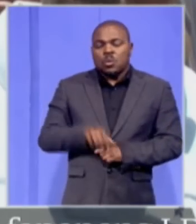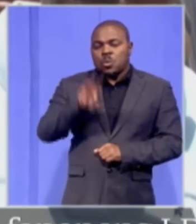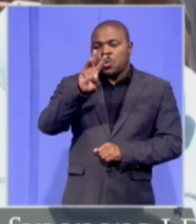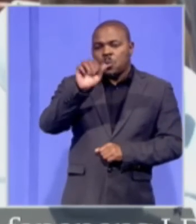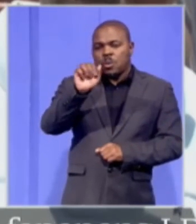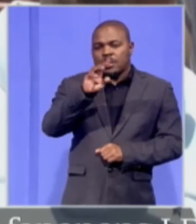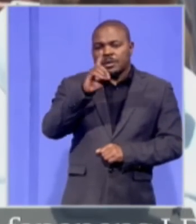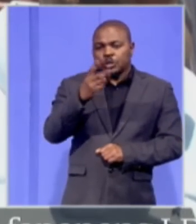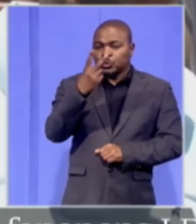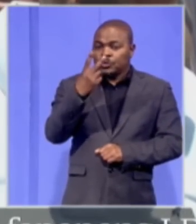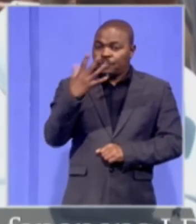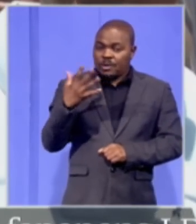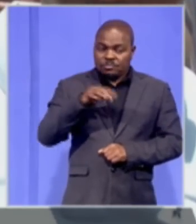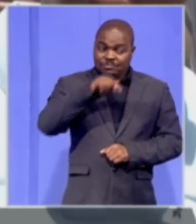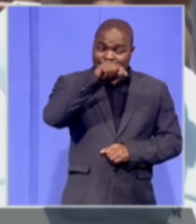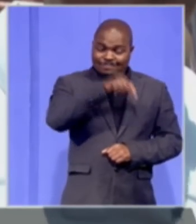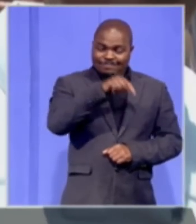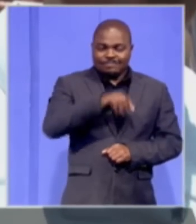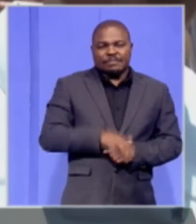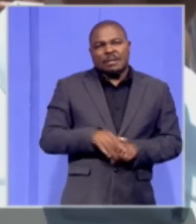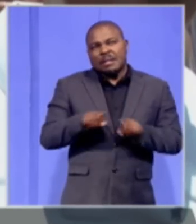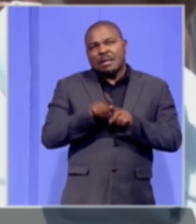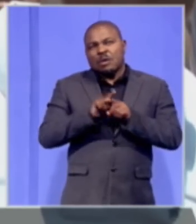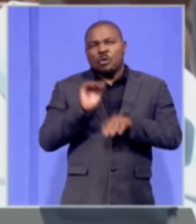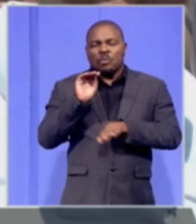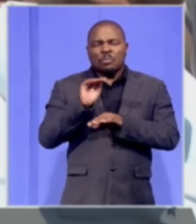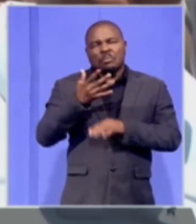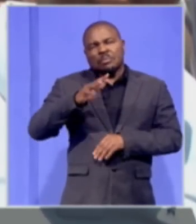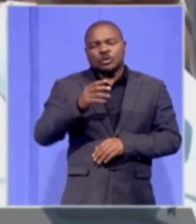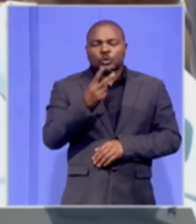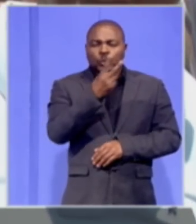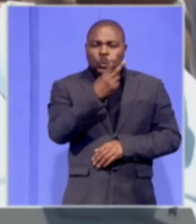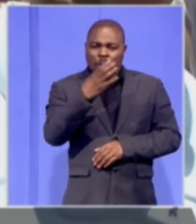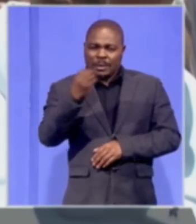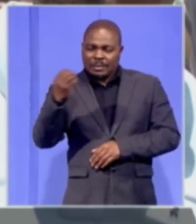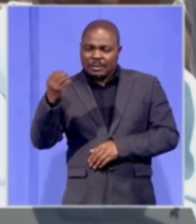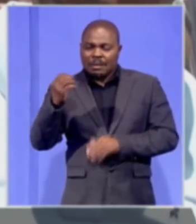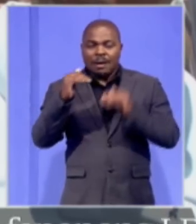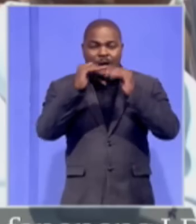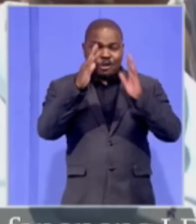25 where almost more than 200 houses have been